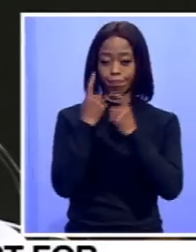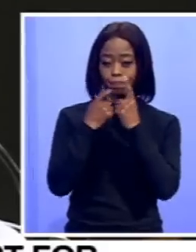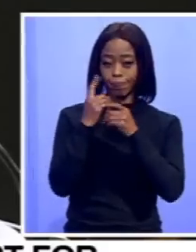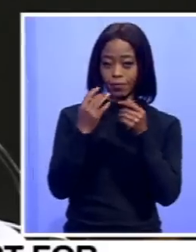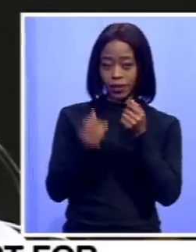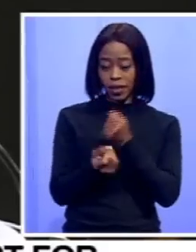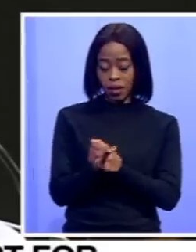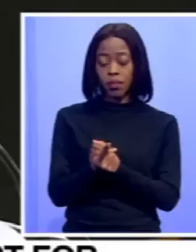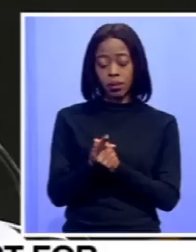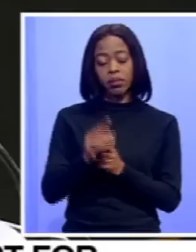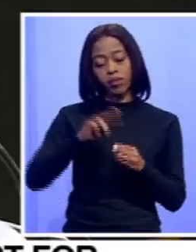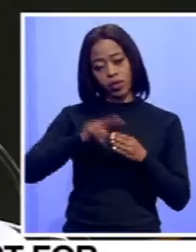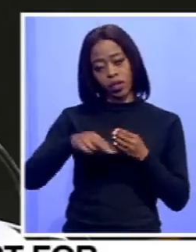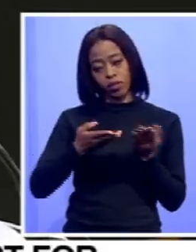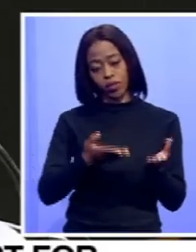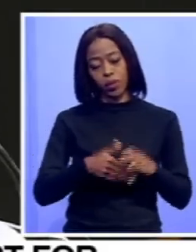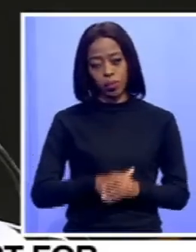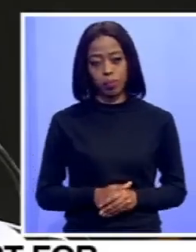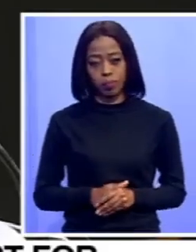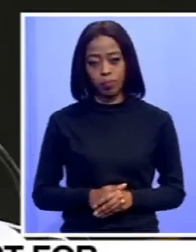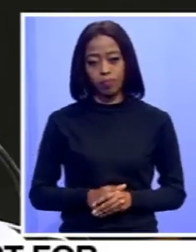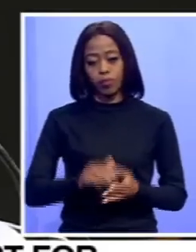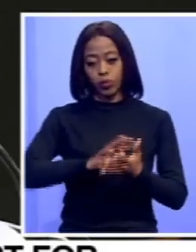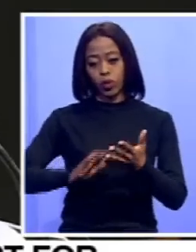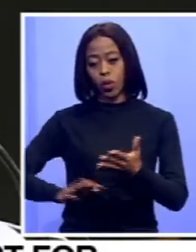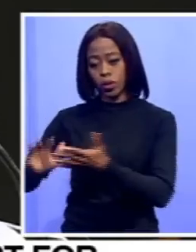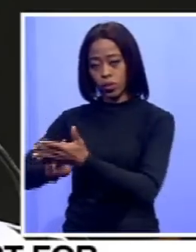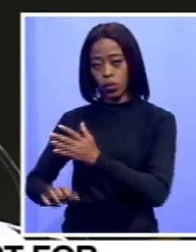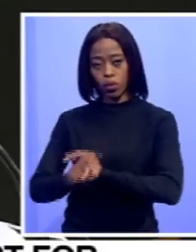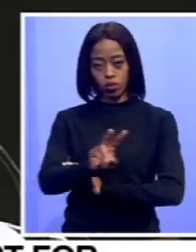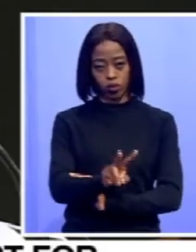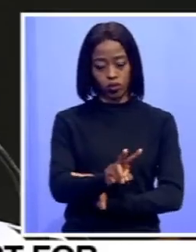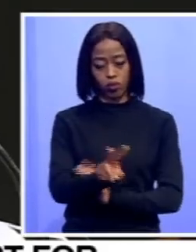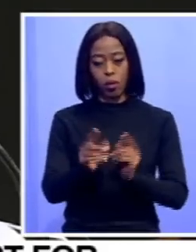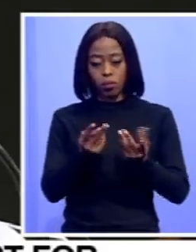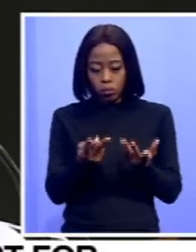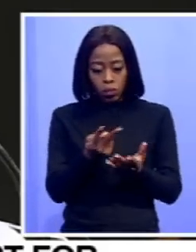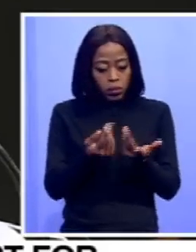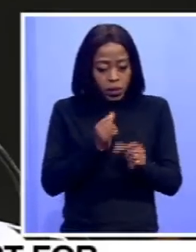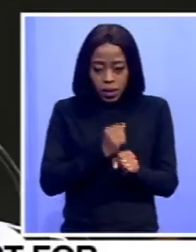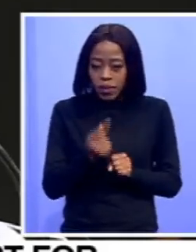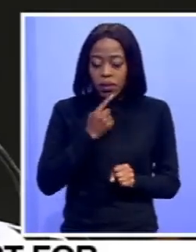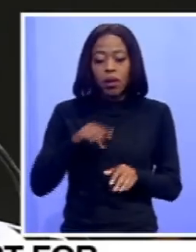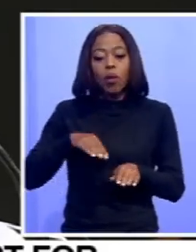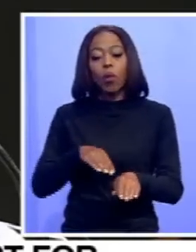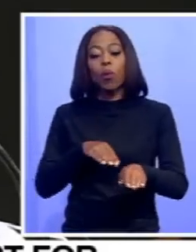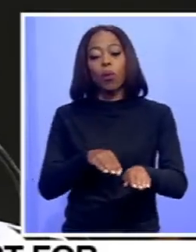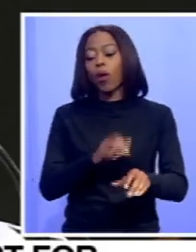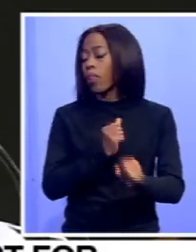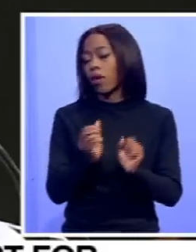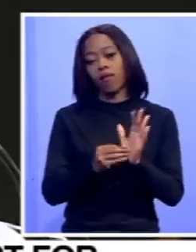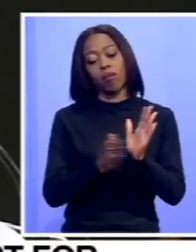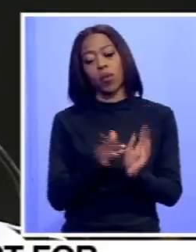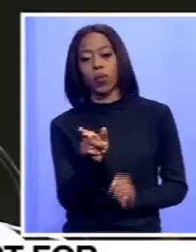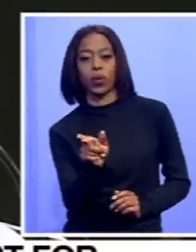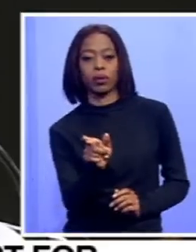conceded that, sub 1, he had made 2 statements in relation to this matter, neither of them mentioned the term convoy. Sub 2,